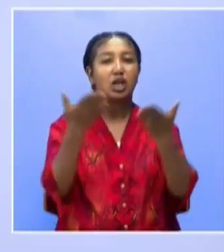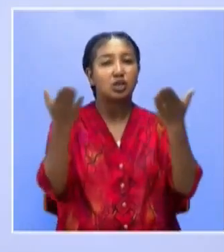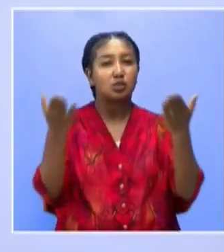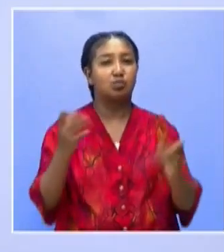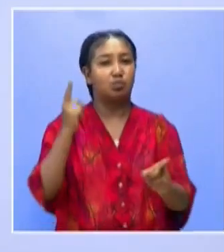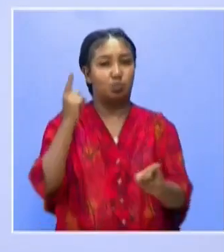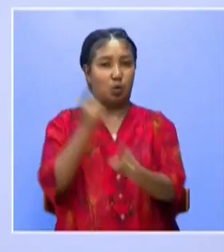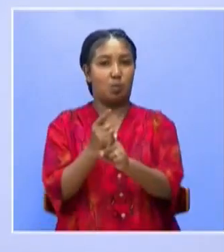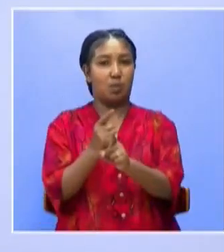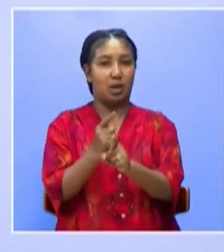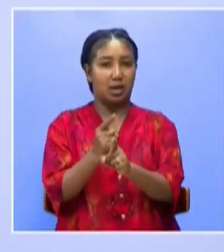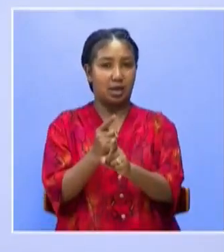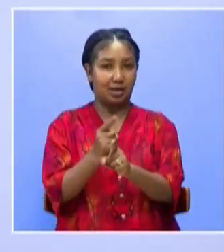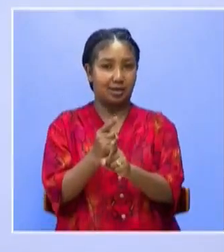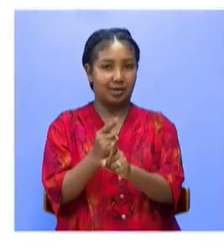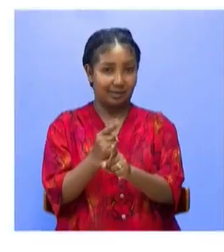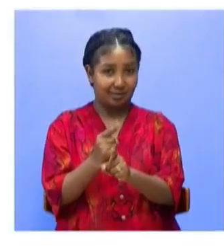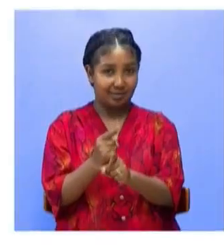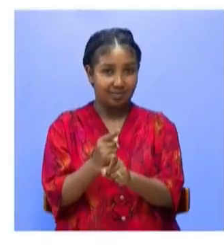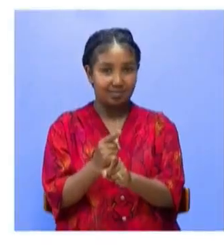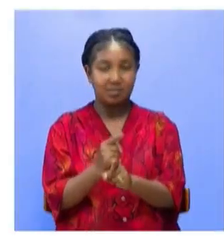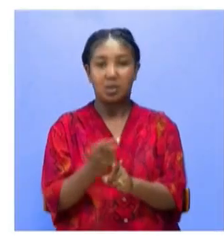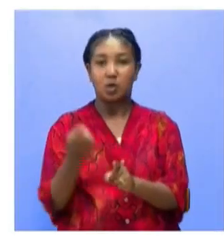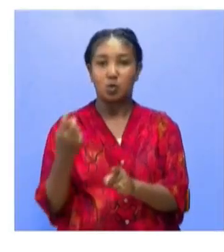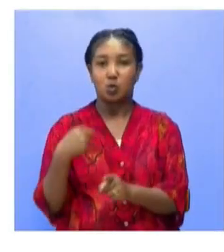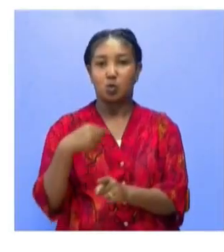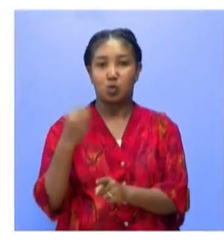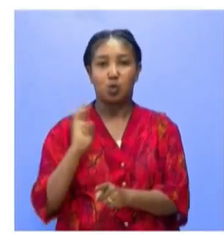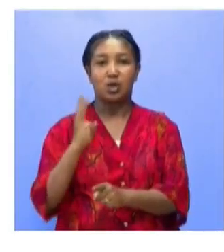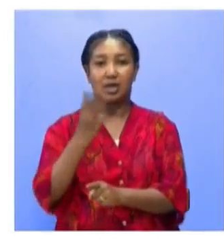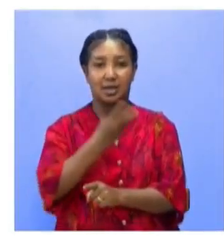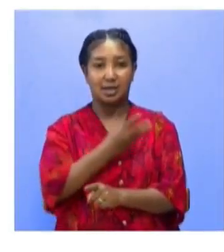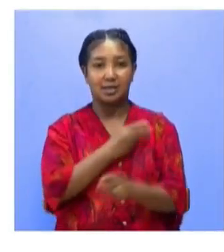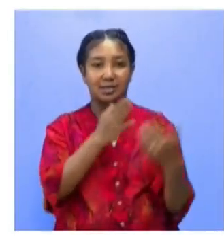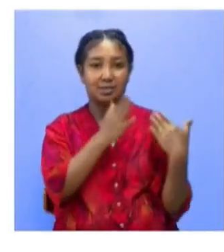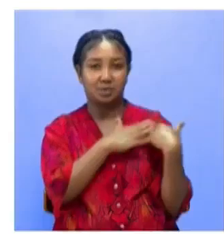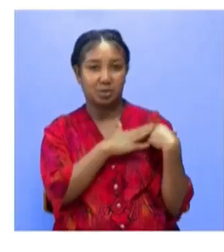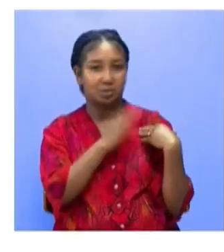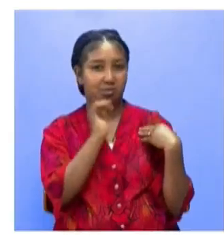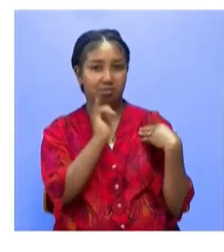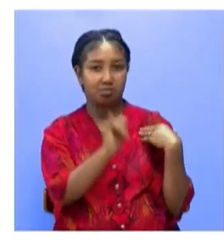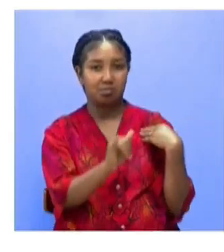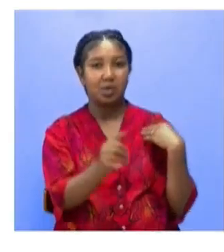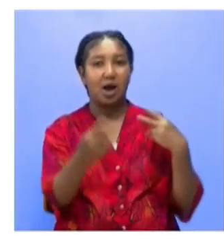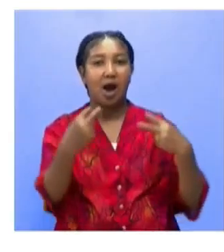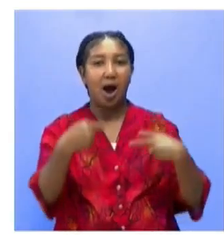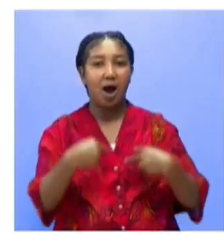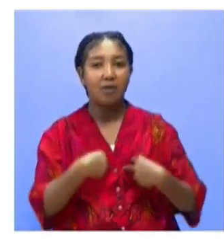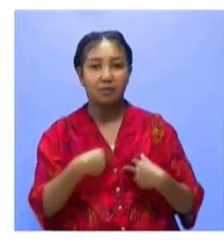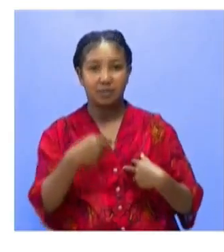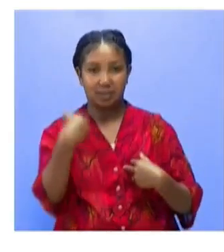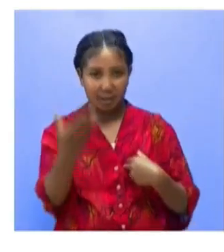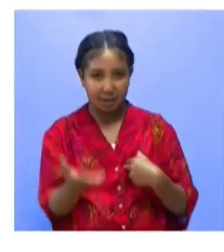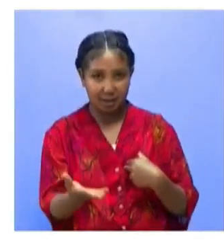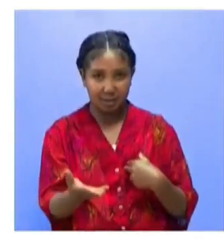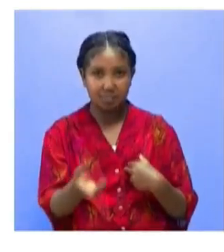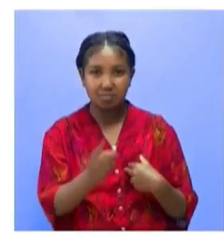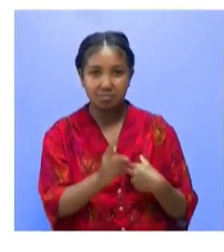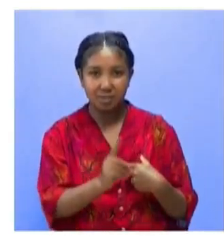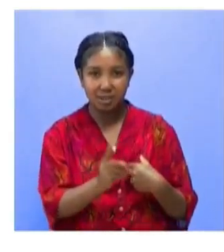properly. Yes, we, the subject the same, have,